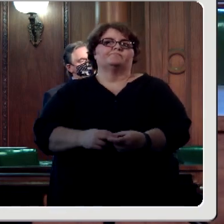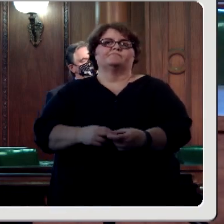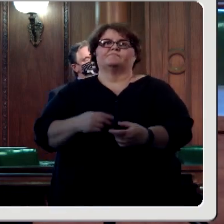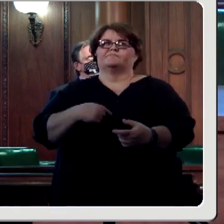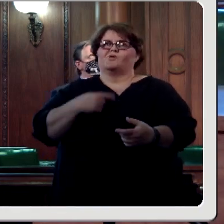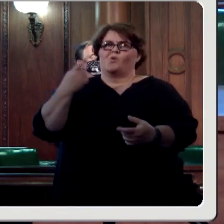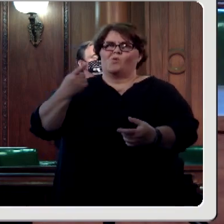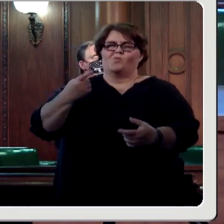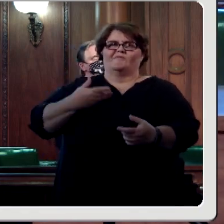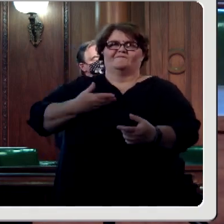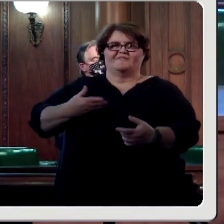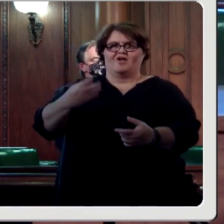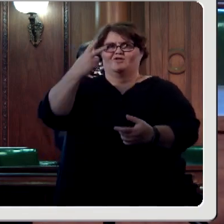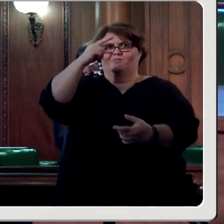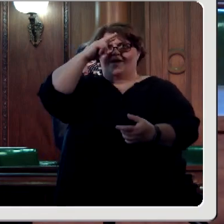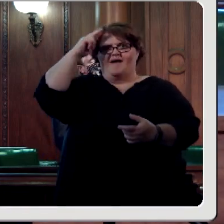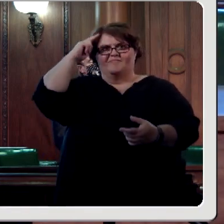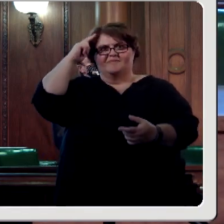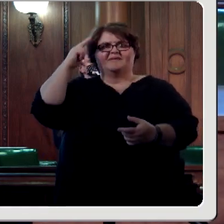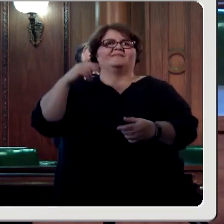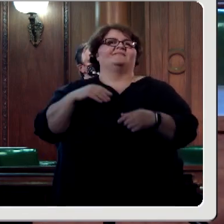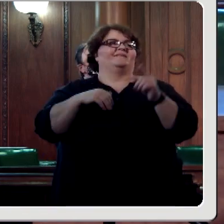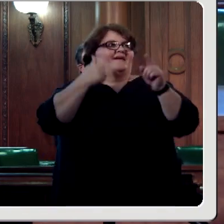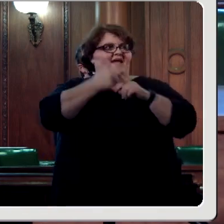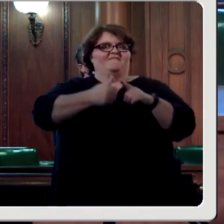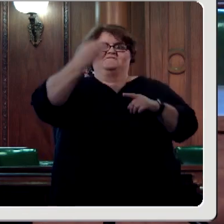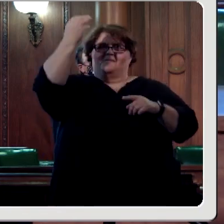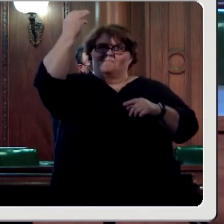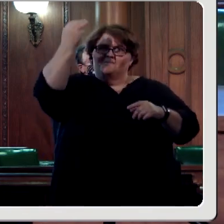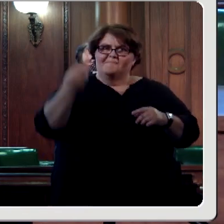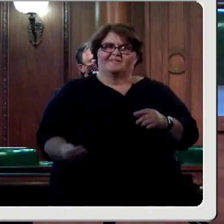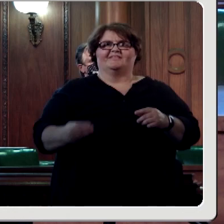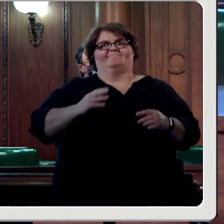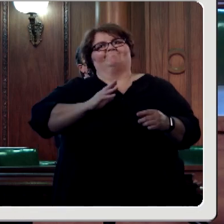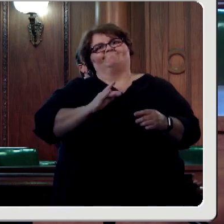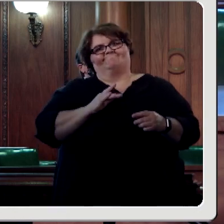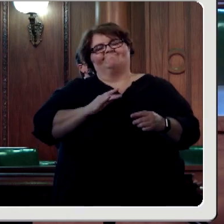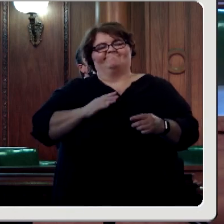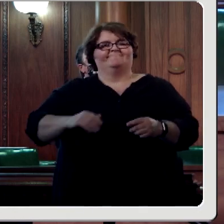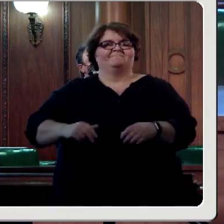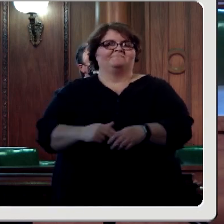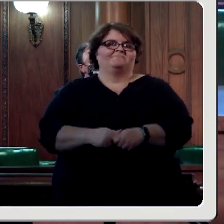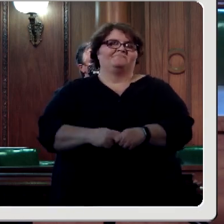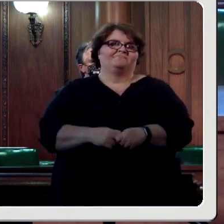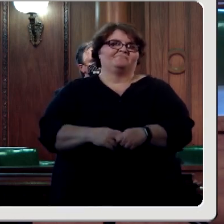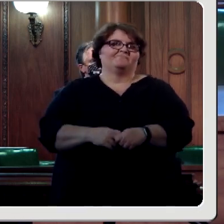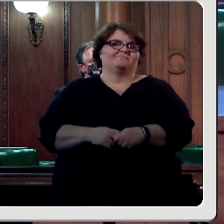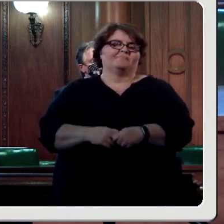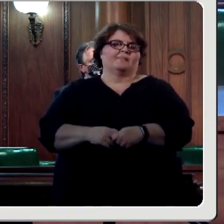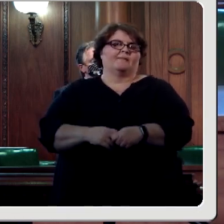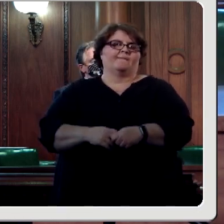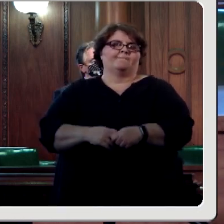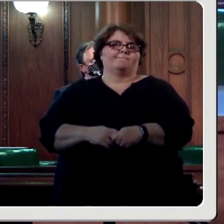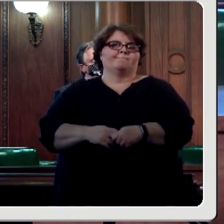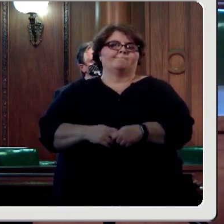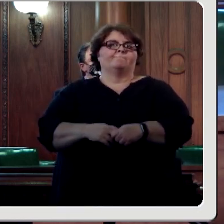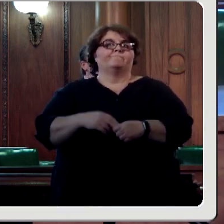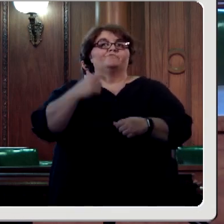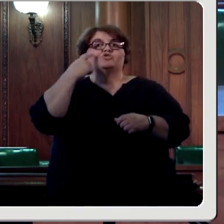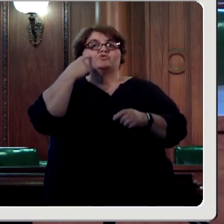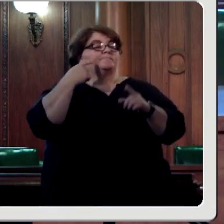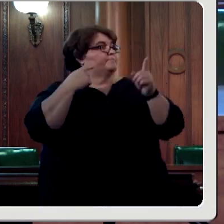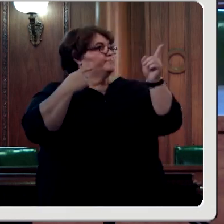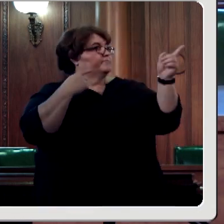join you and give an update from Bay State Health. And thank you, Dr. Roose, for your very eloquent comments.